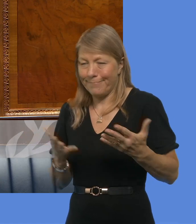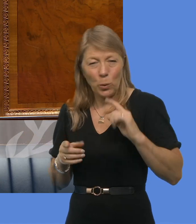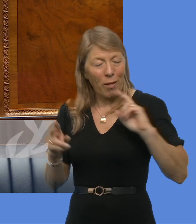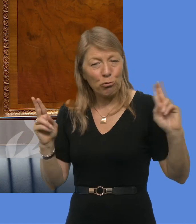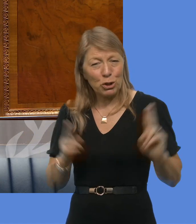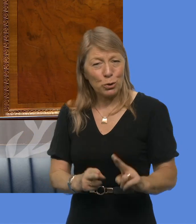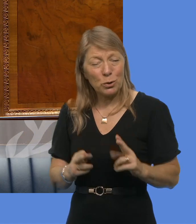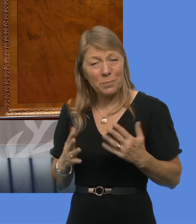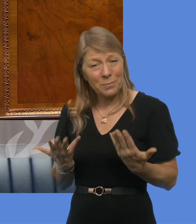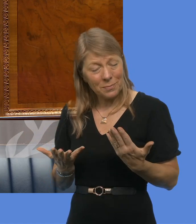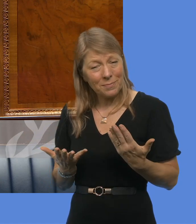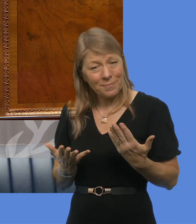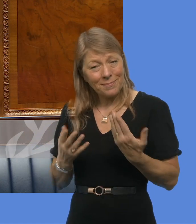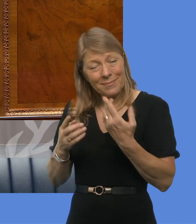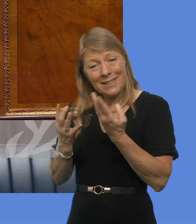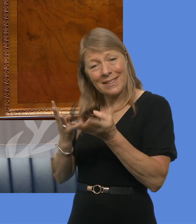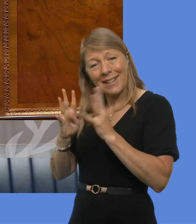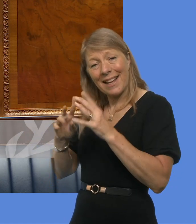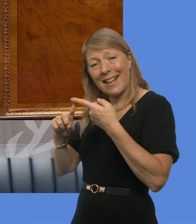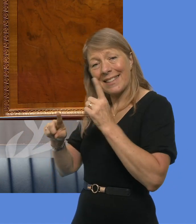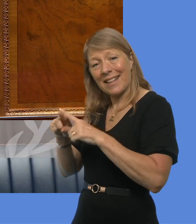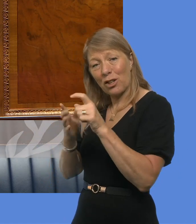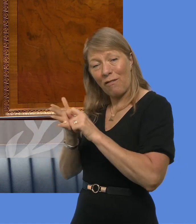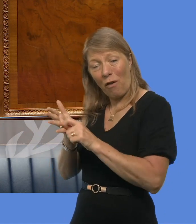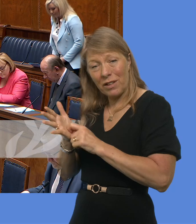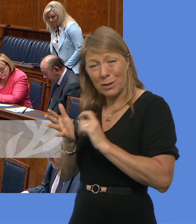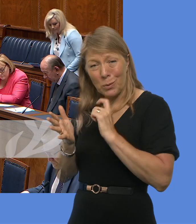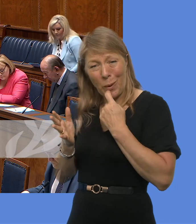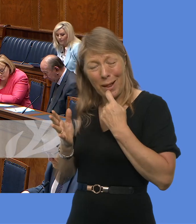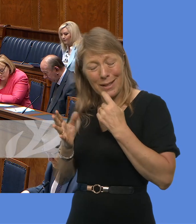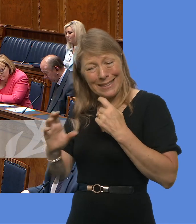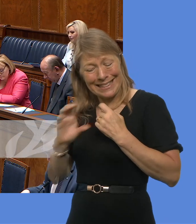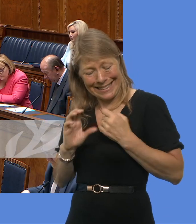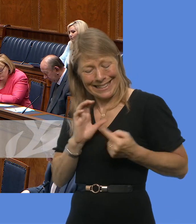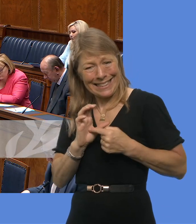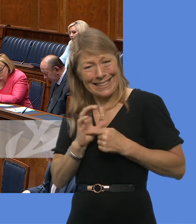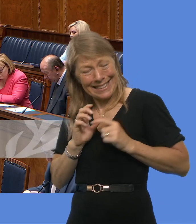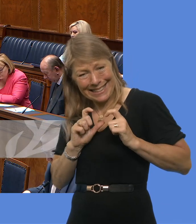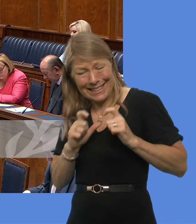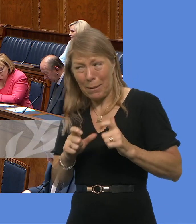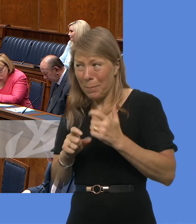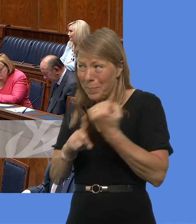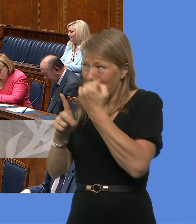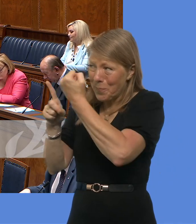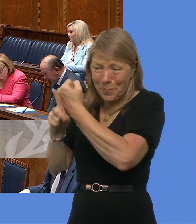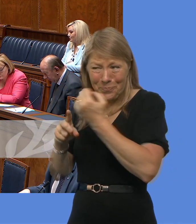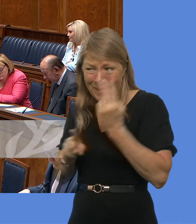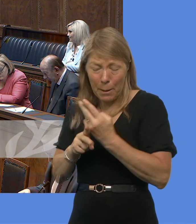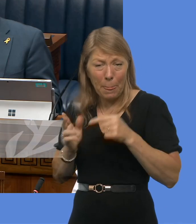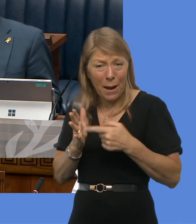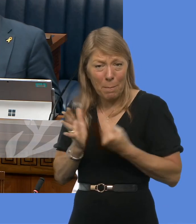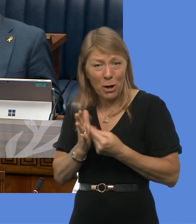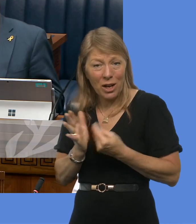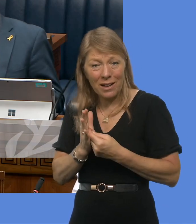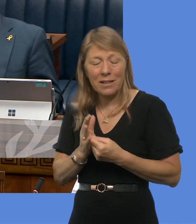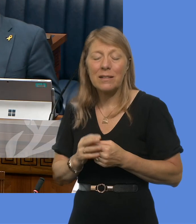to be taken from the Executive Office to secure this funding going forward? Minister. Member for a question. We've already made